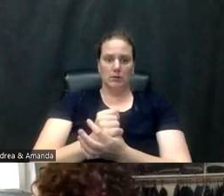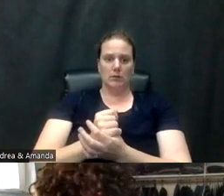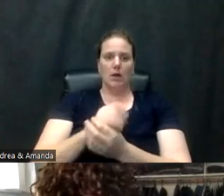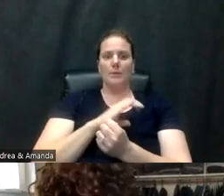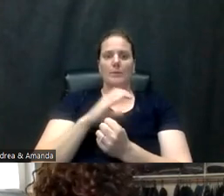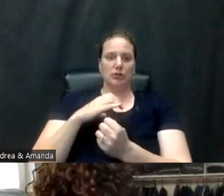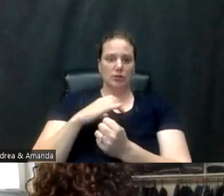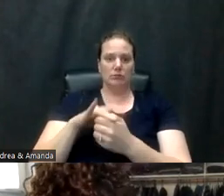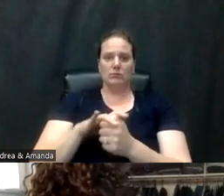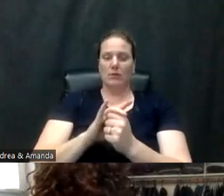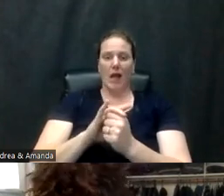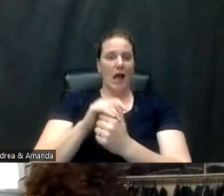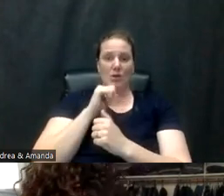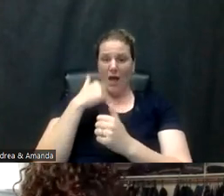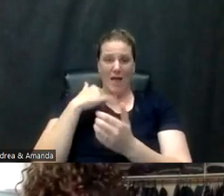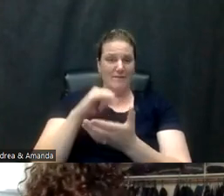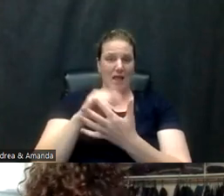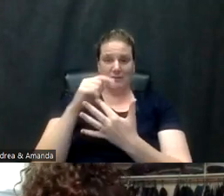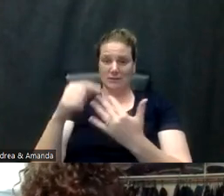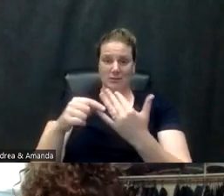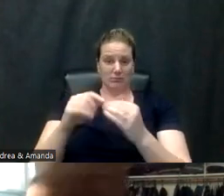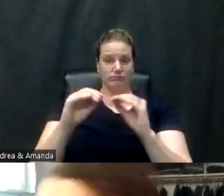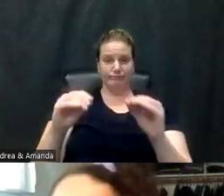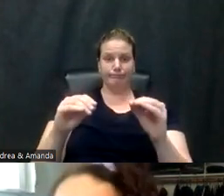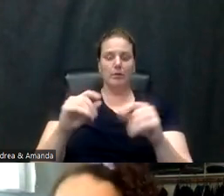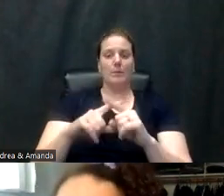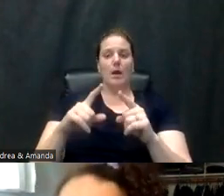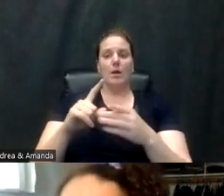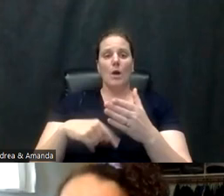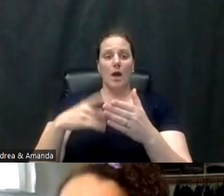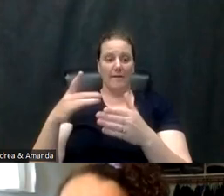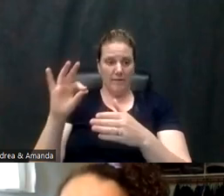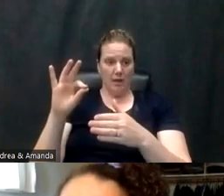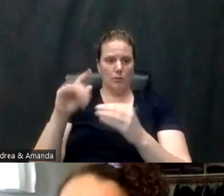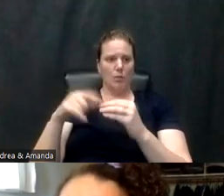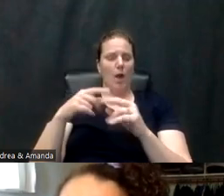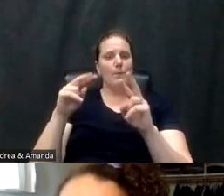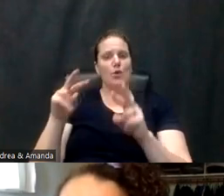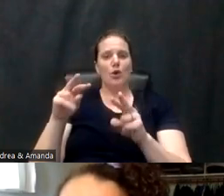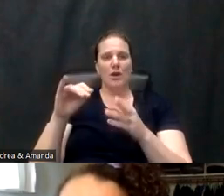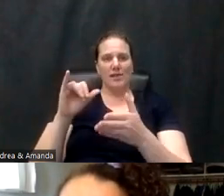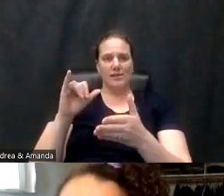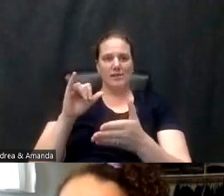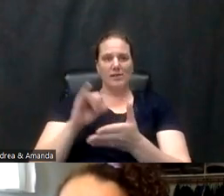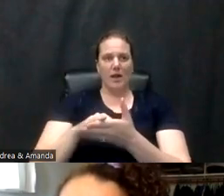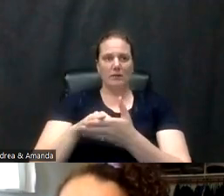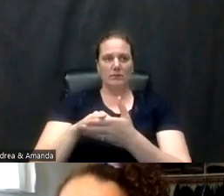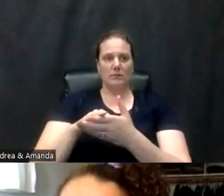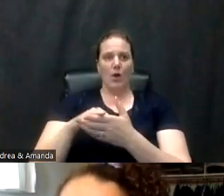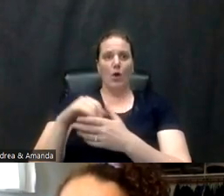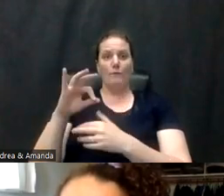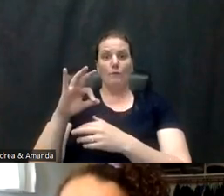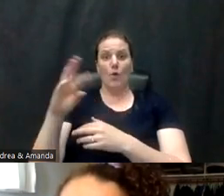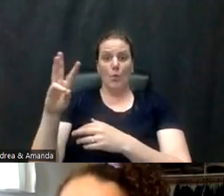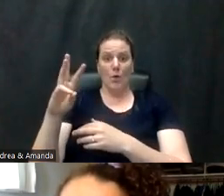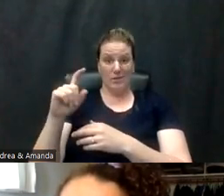commission. So I don't have that detail. But what I did find when I was looking at the Fort Worth, Texas,